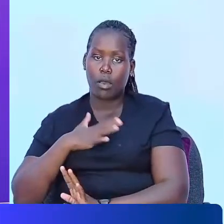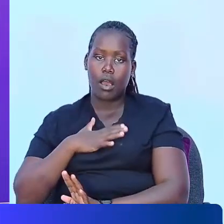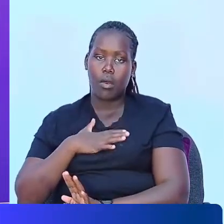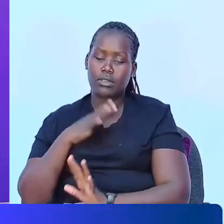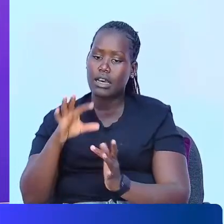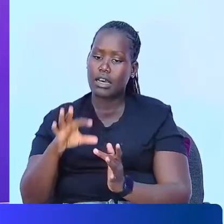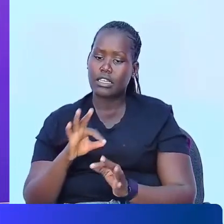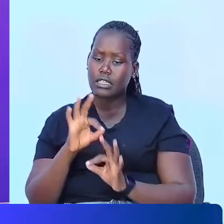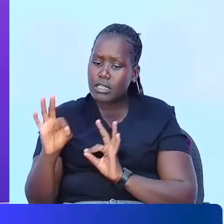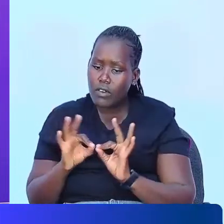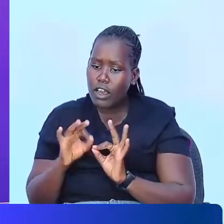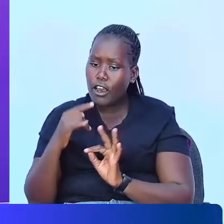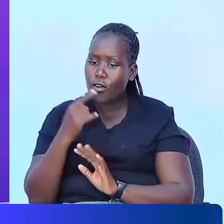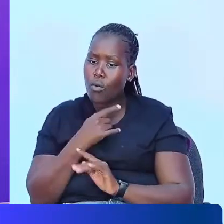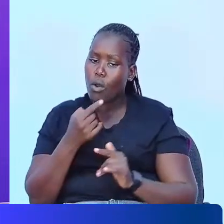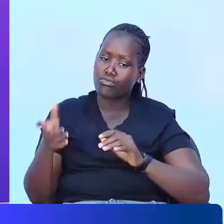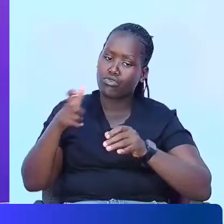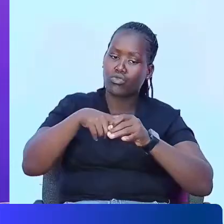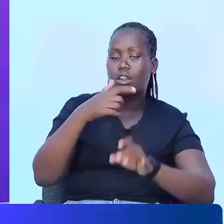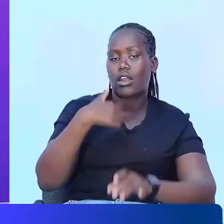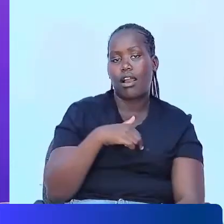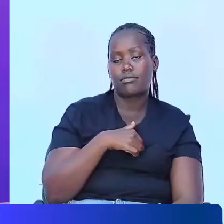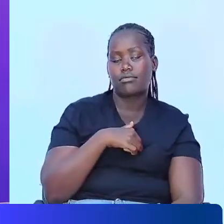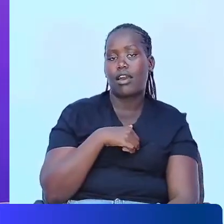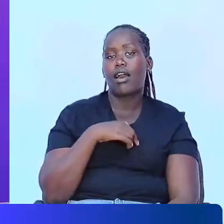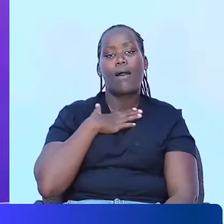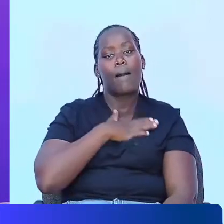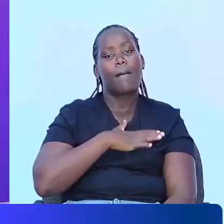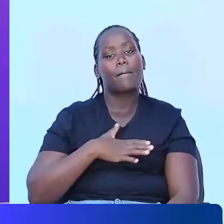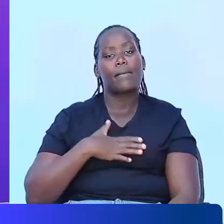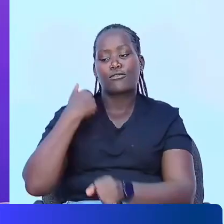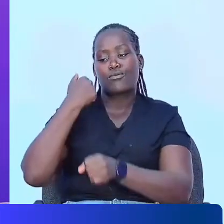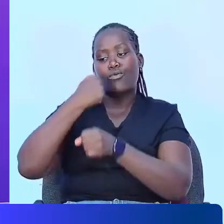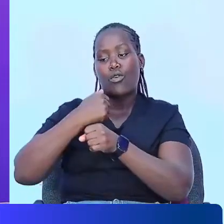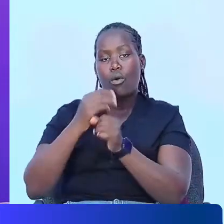ones who are coming on board. Please work with Kenya Power.